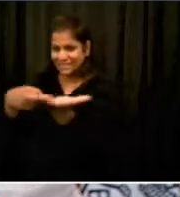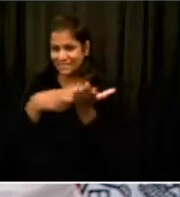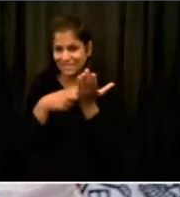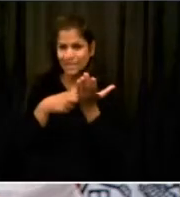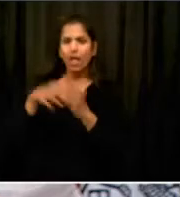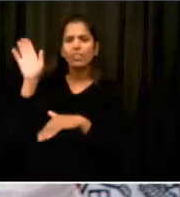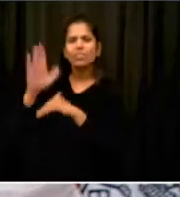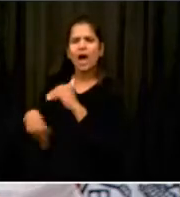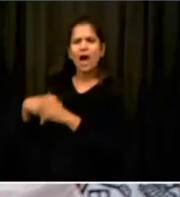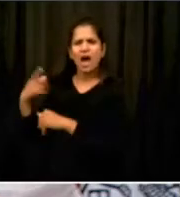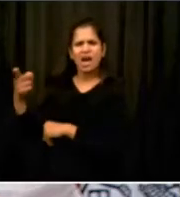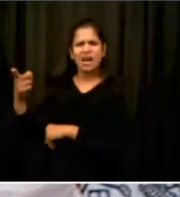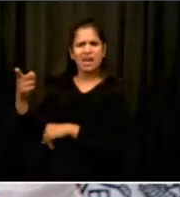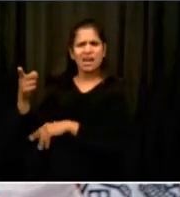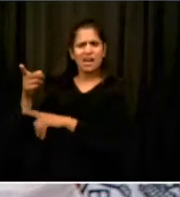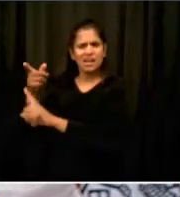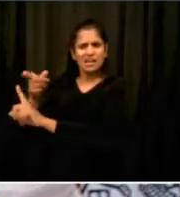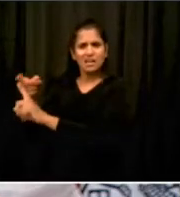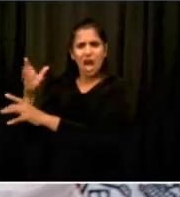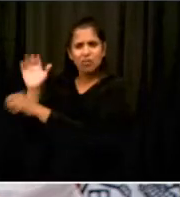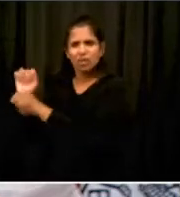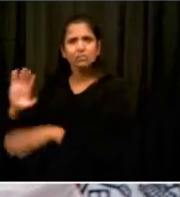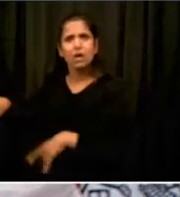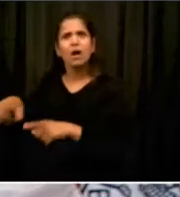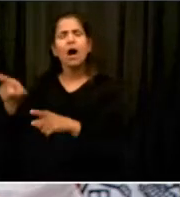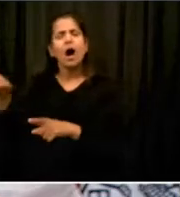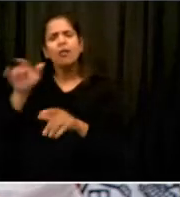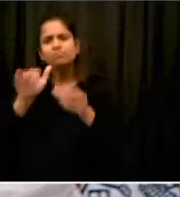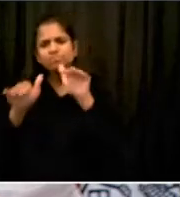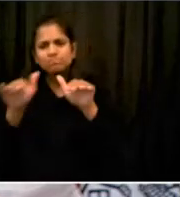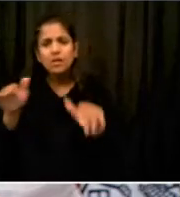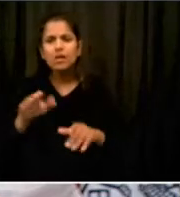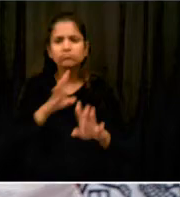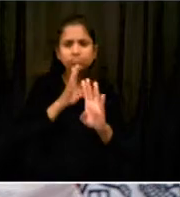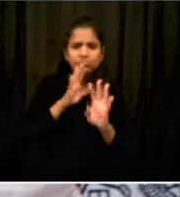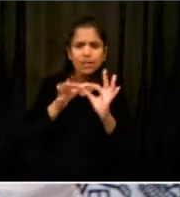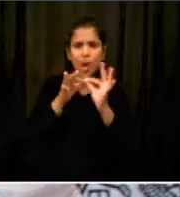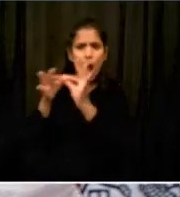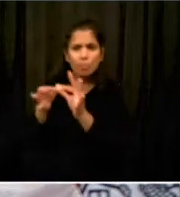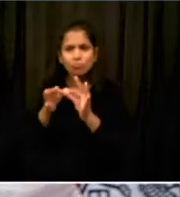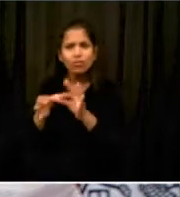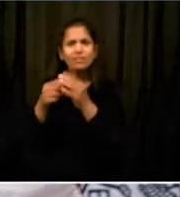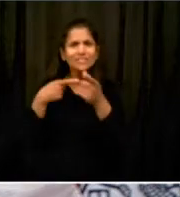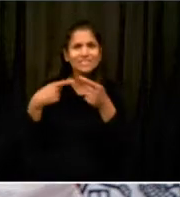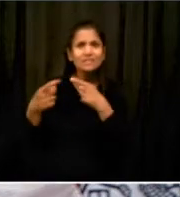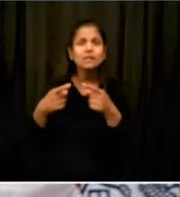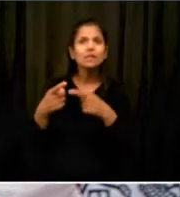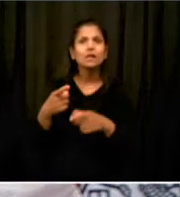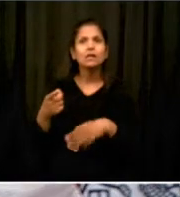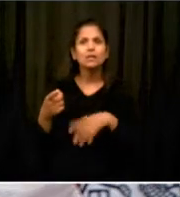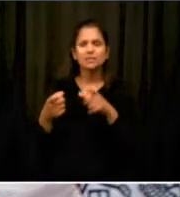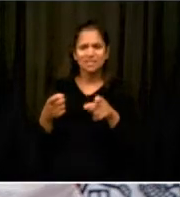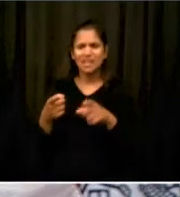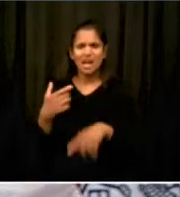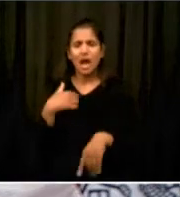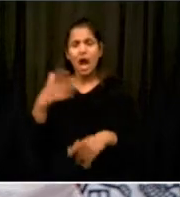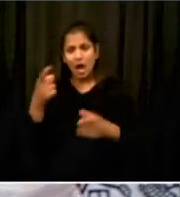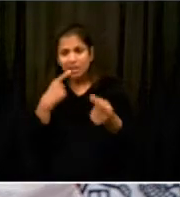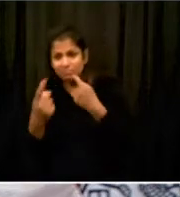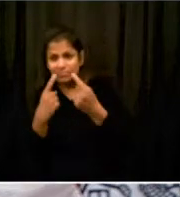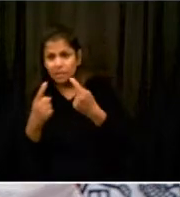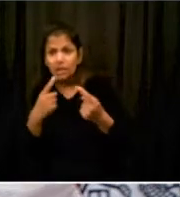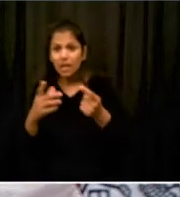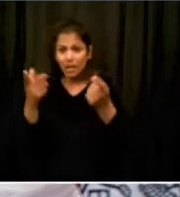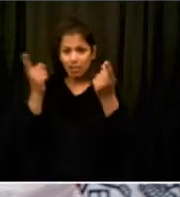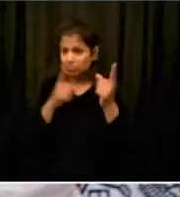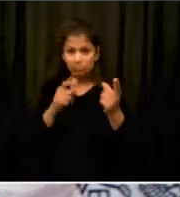issue, which is trying to determine where we need an arrest and summons to begin with, but also the things like implicit bias training and supervisors